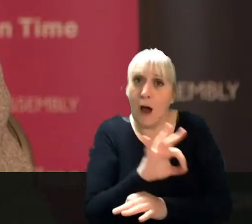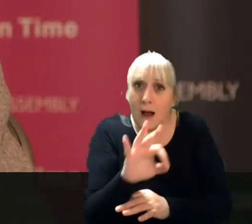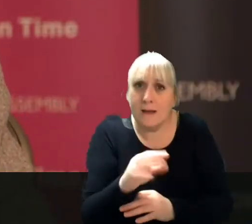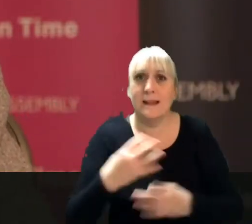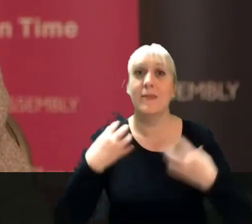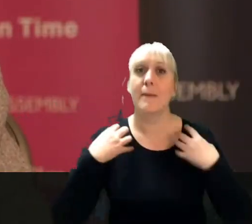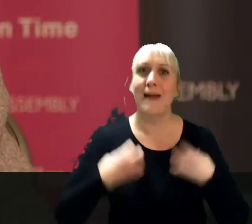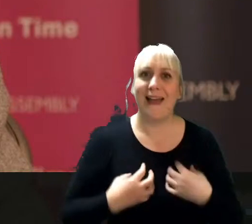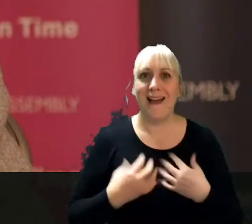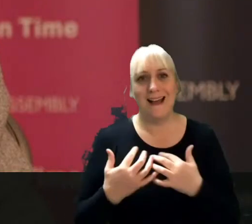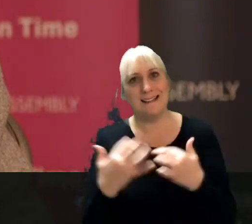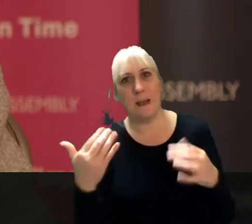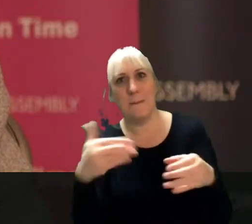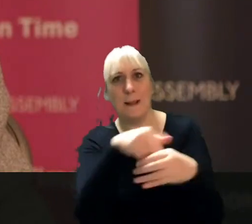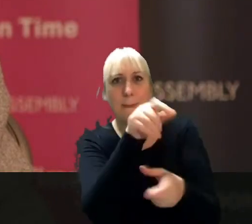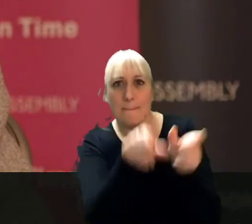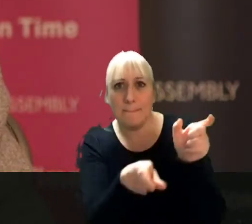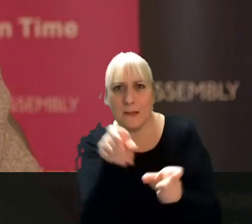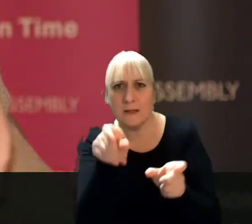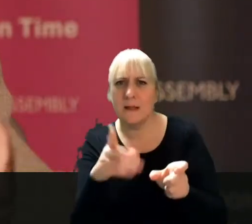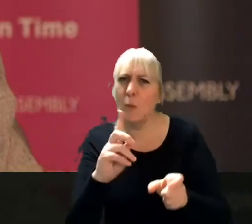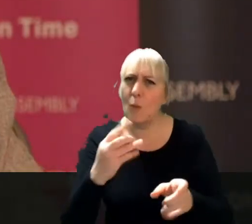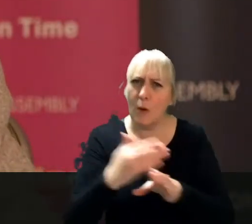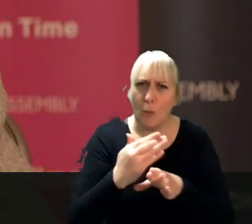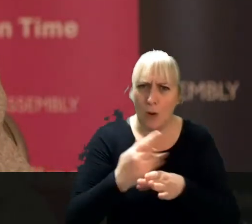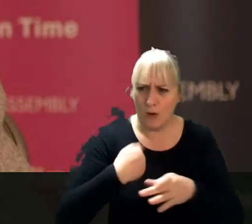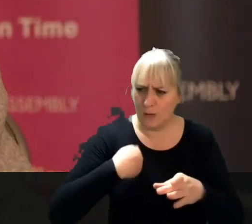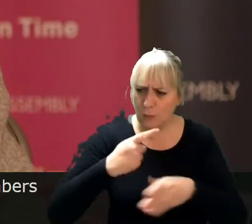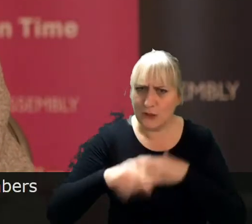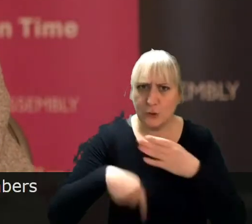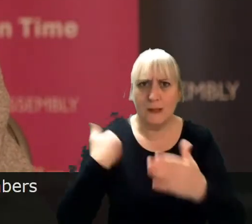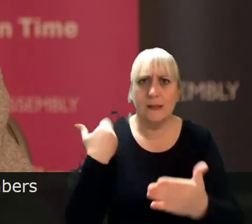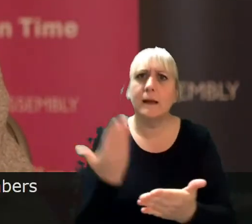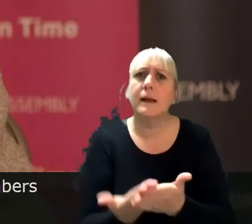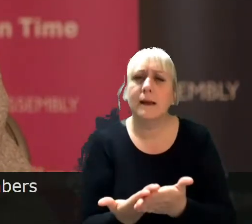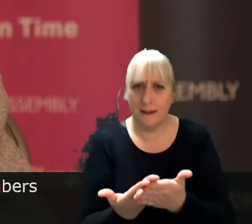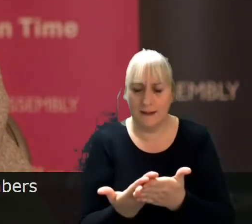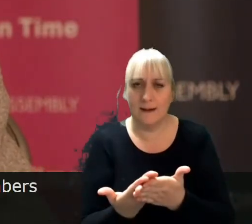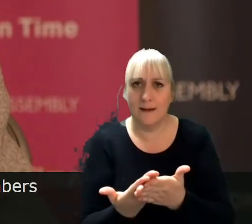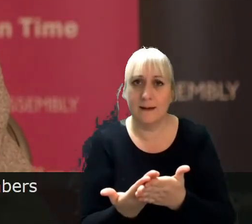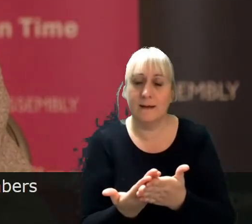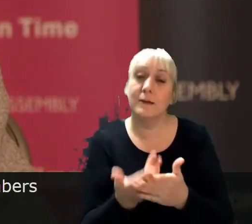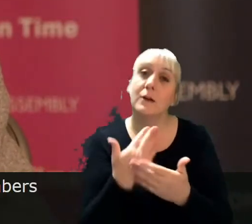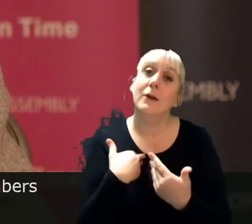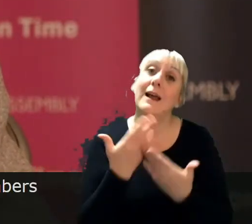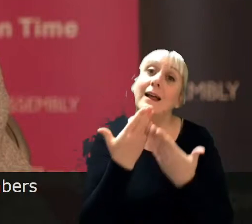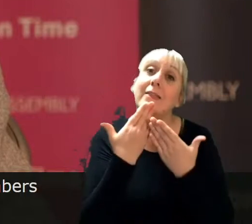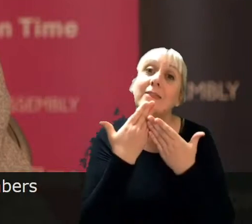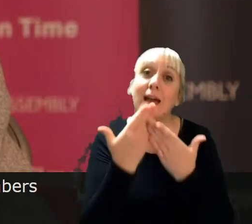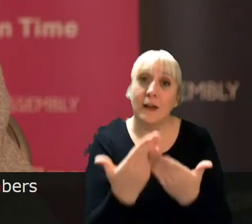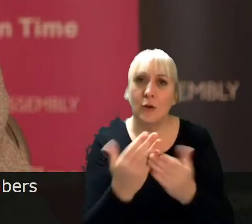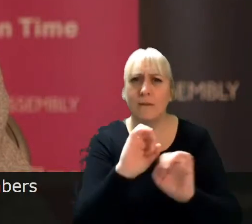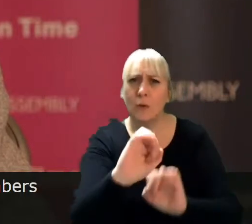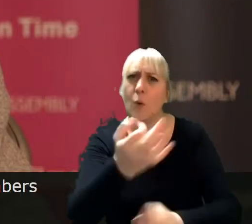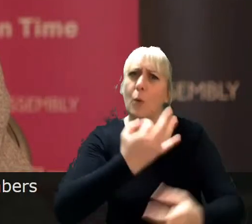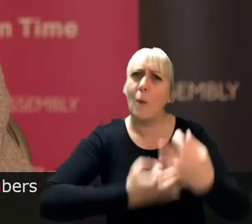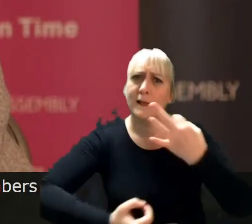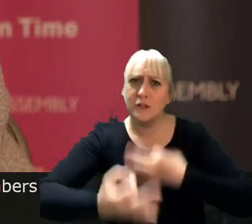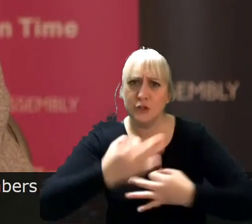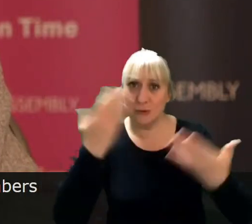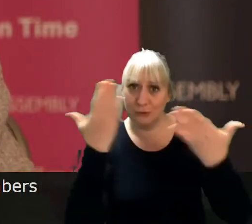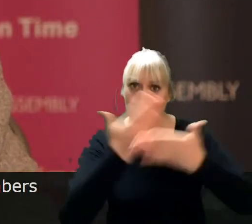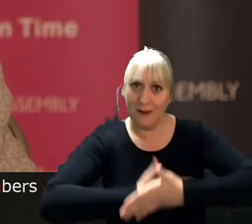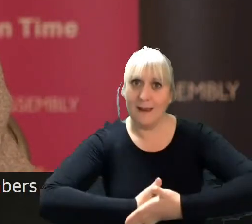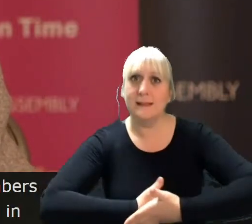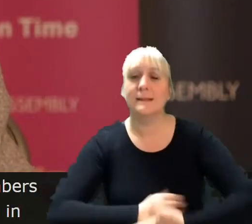doing for the capital and its people, and that's you. So we thank you in advance for your questions tonight.